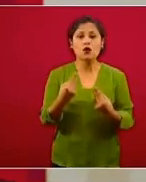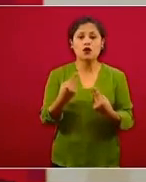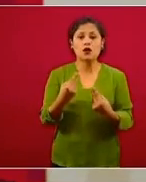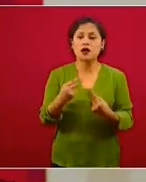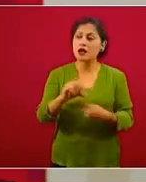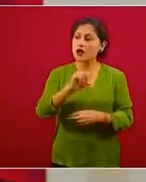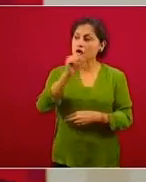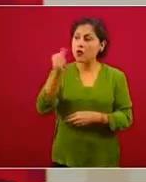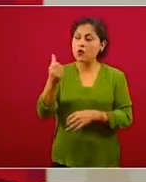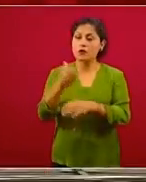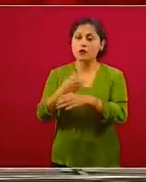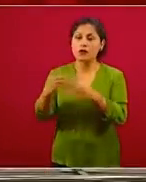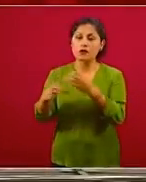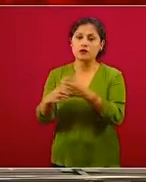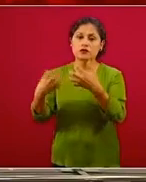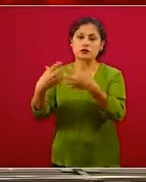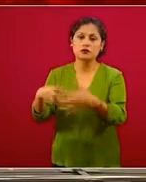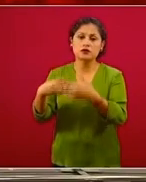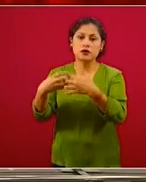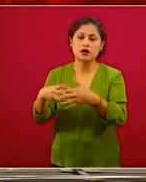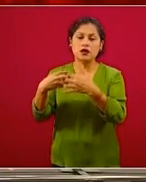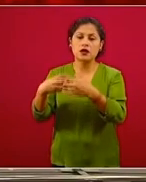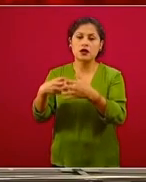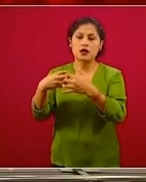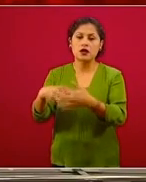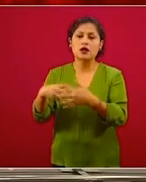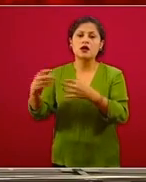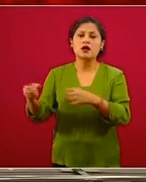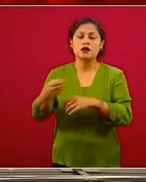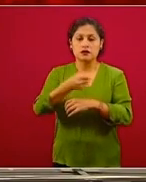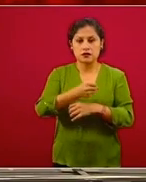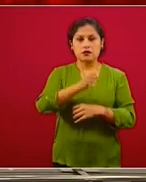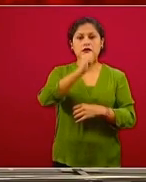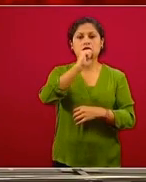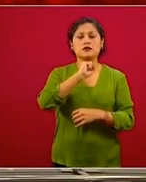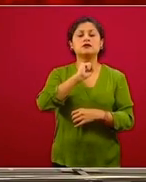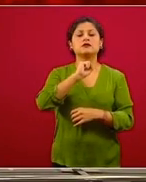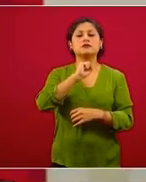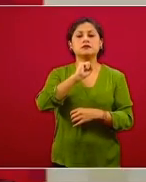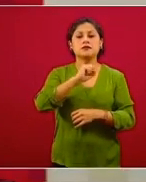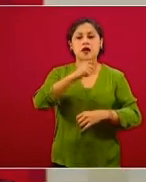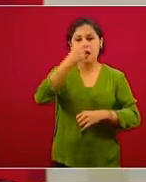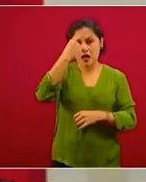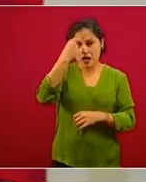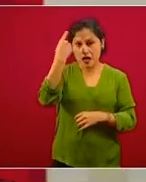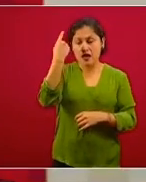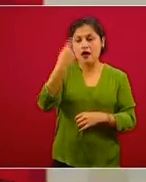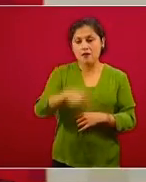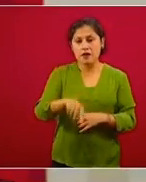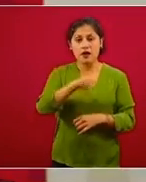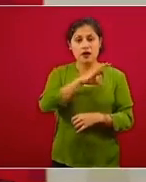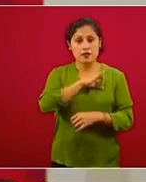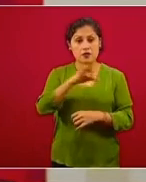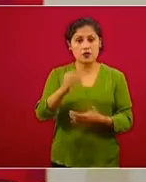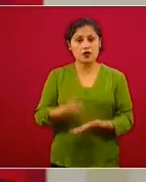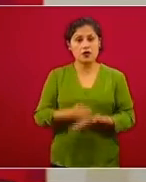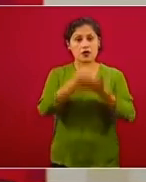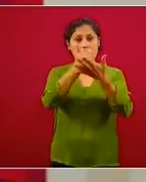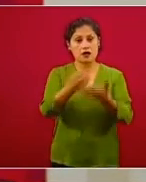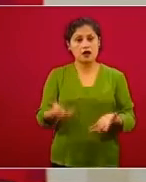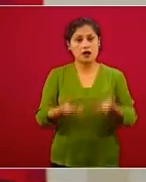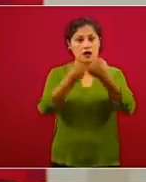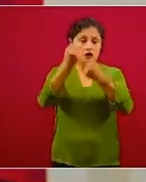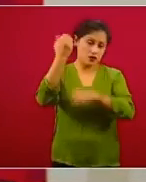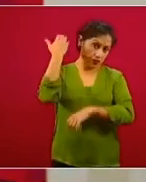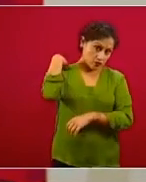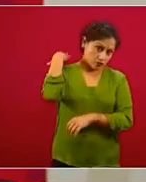ventilator. We call that a ventilator. They're going to need that, and we don't want that to happen. That's why we have been